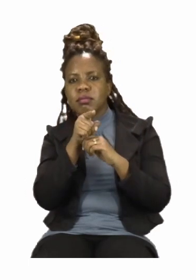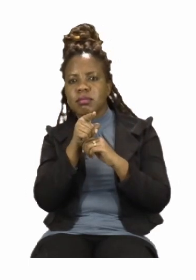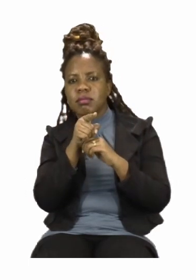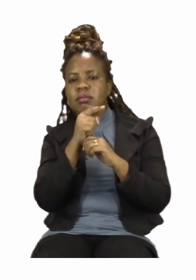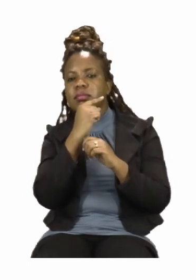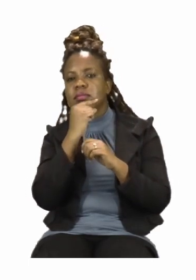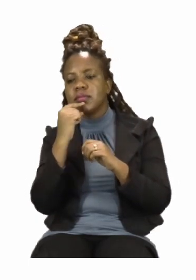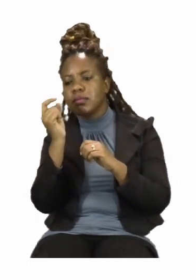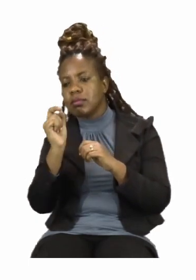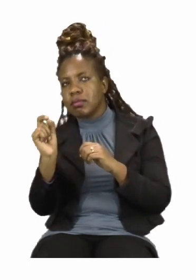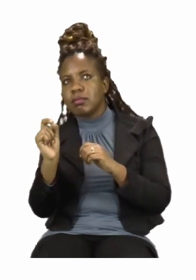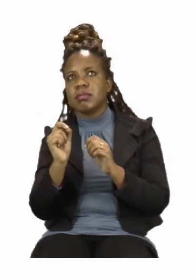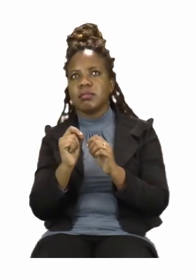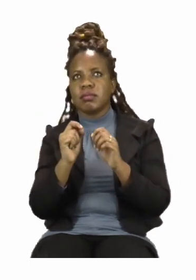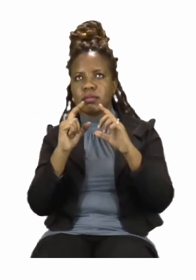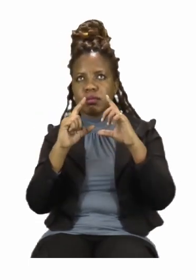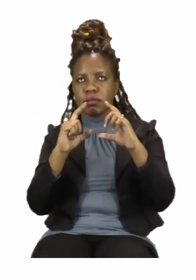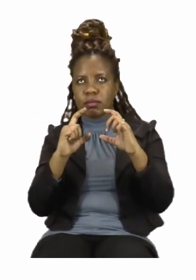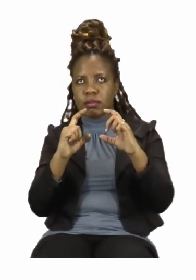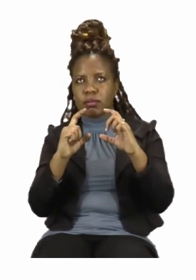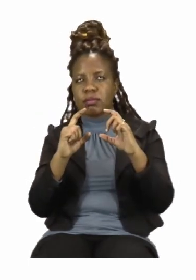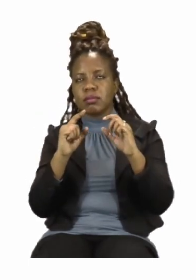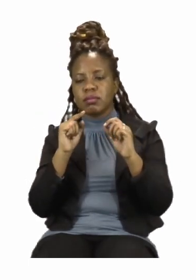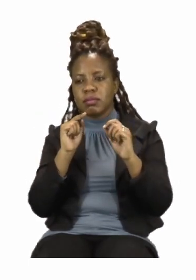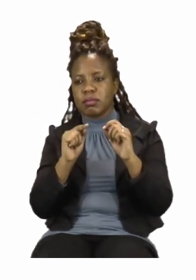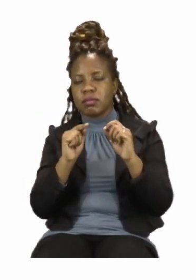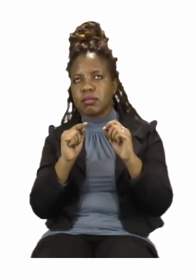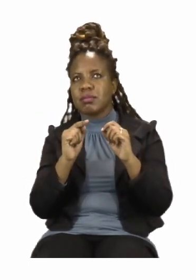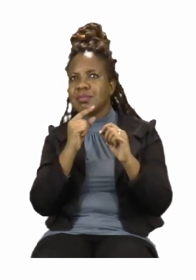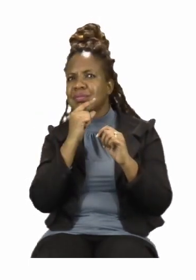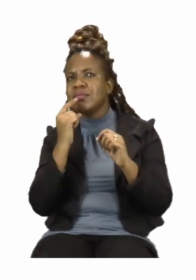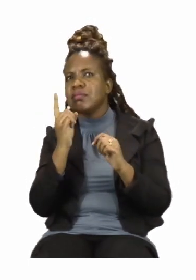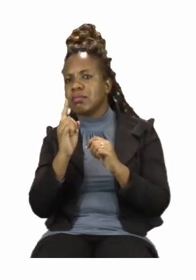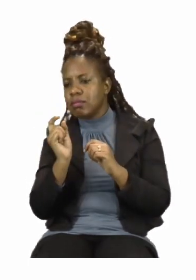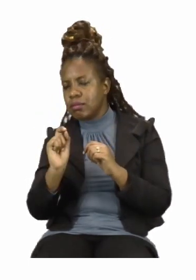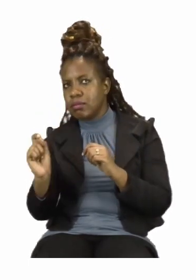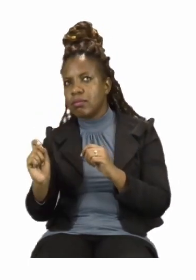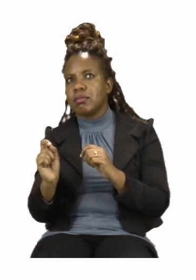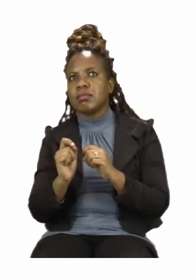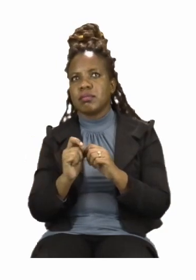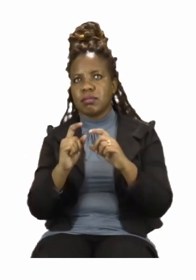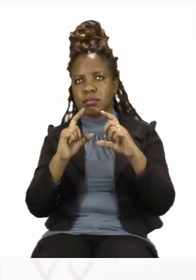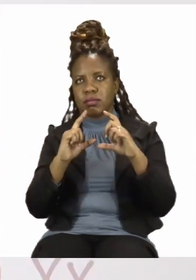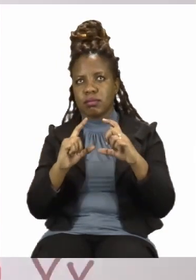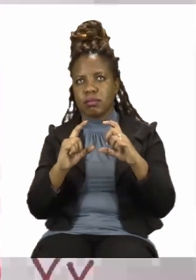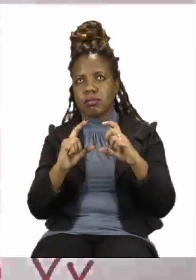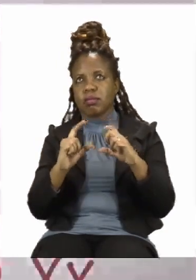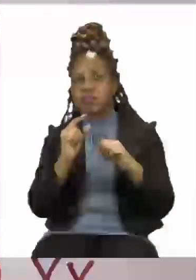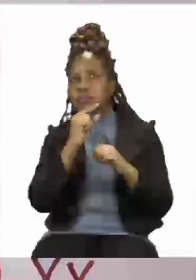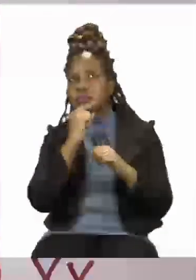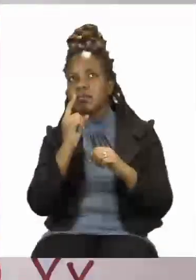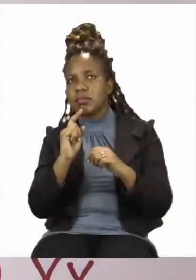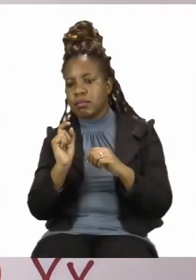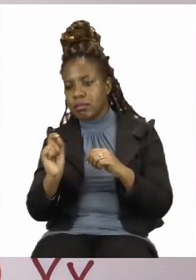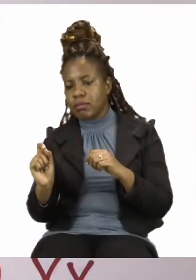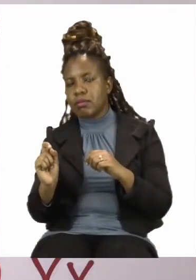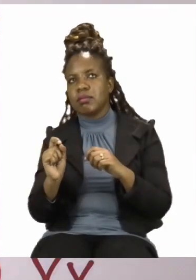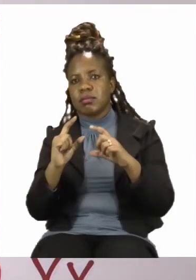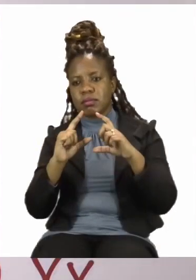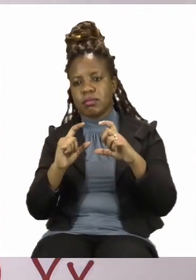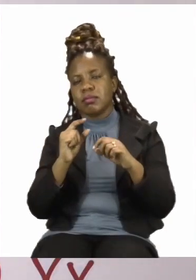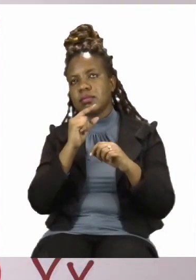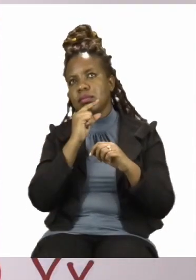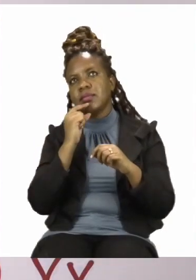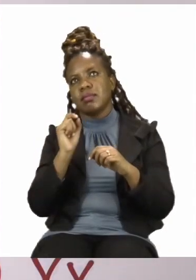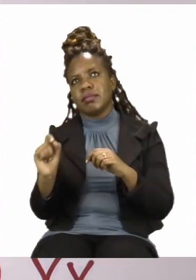what am I? And they've given us a picture for a clue. Let's take a look at the board. So you and I are